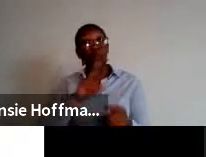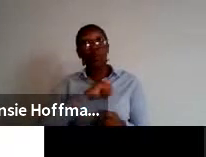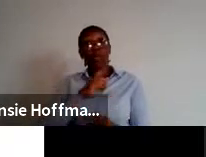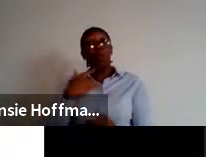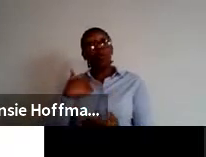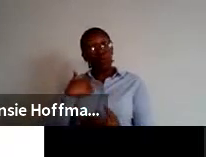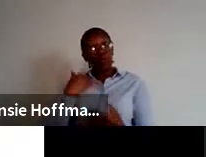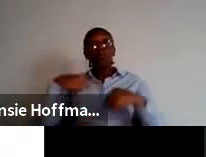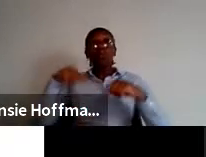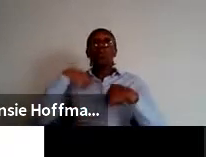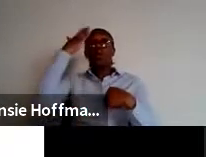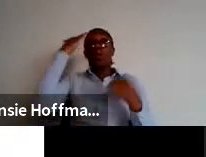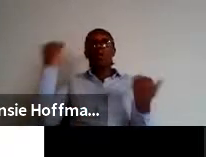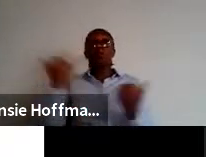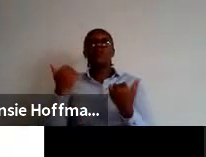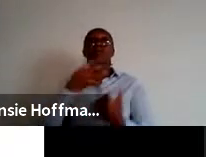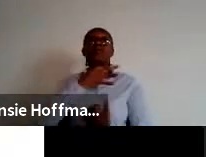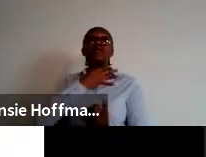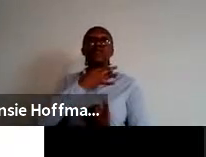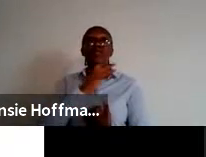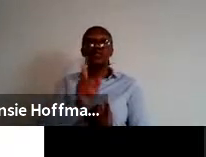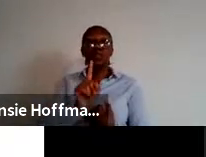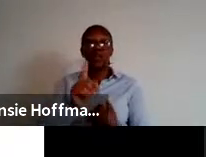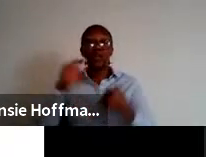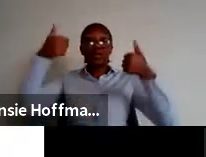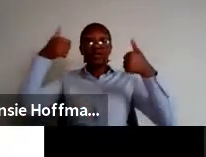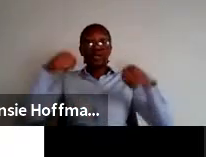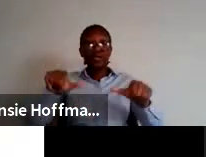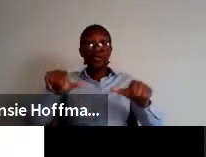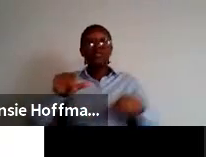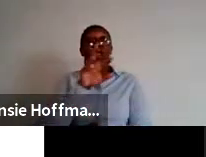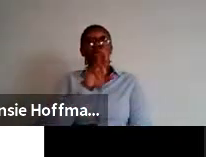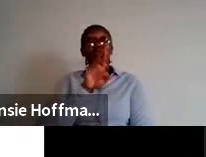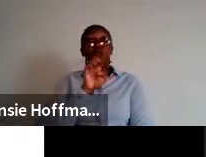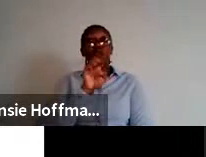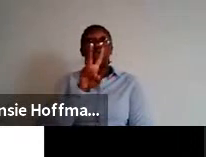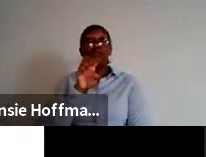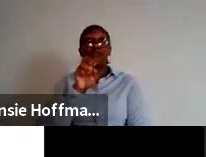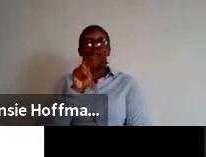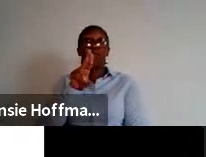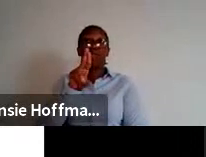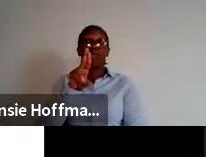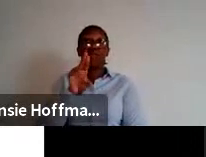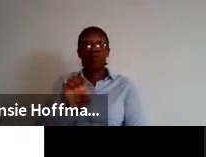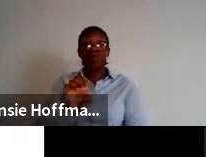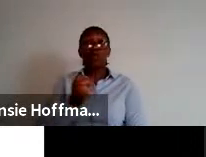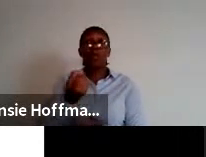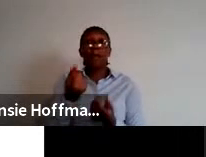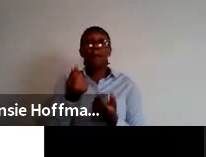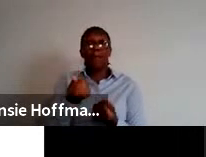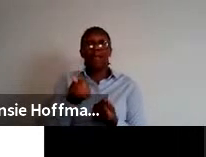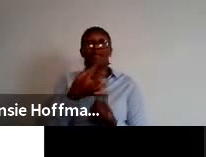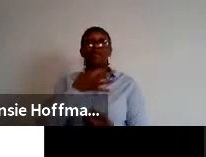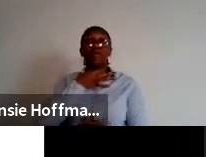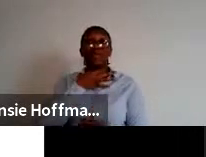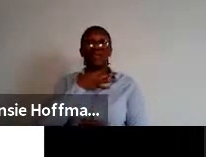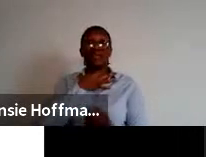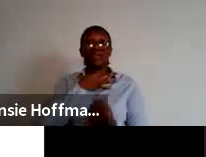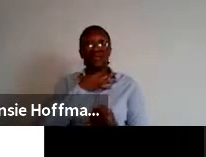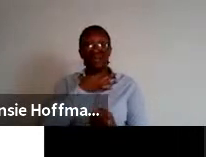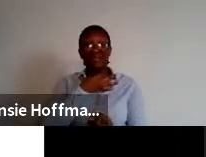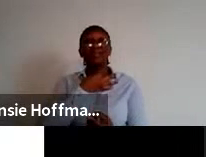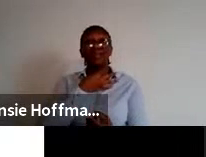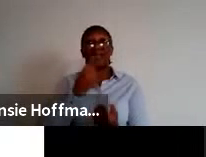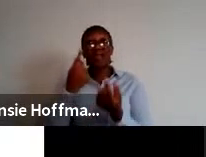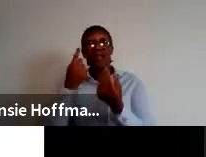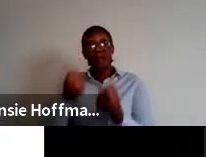obvious. The next one is the revenue risk that is brought about by illicit trade. The risk of the